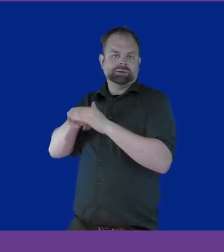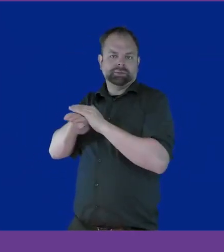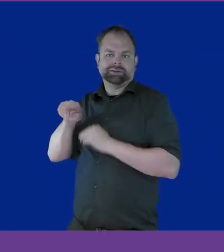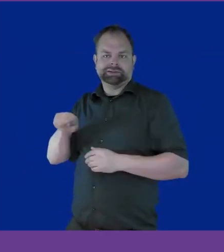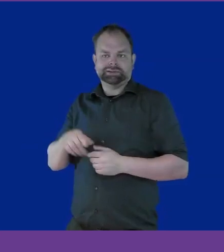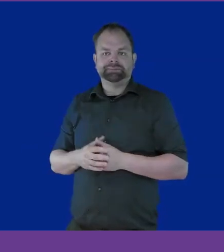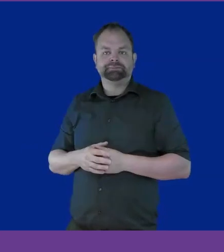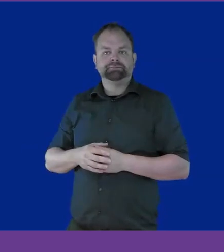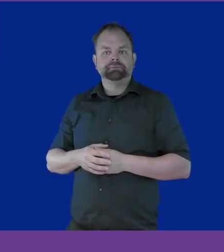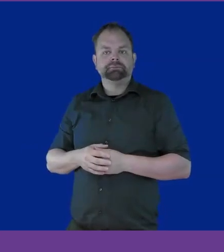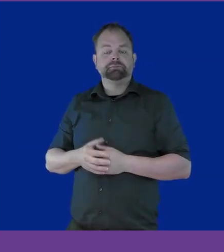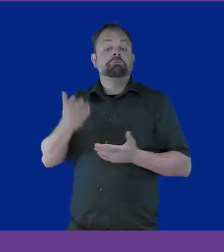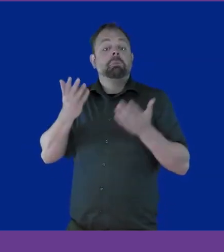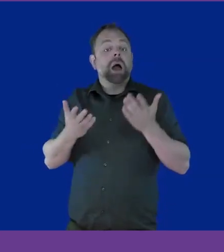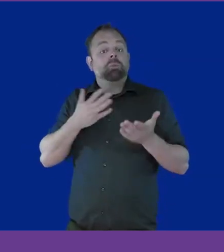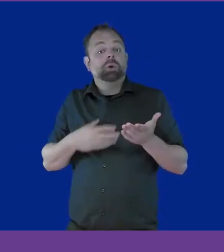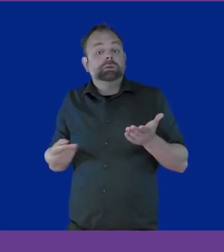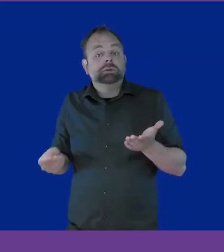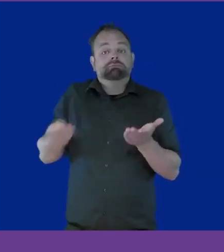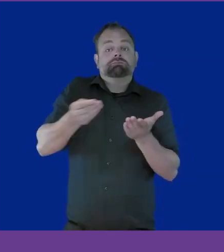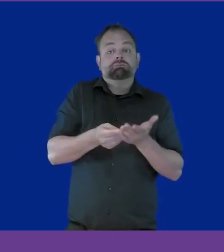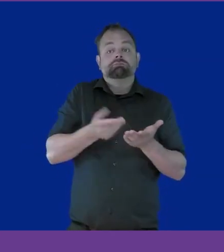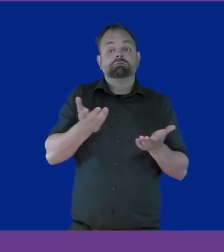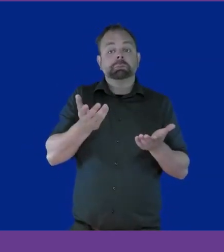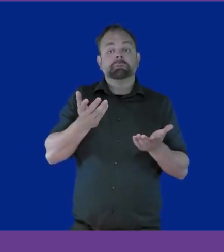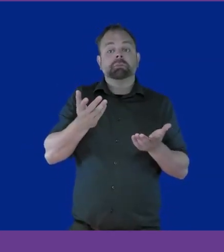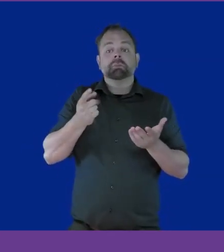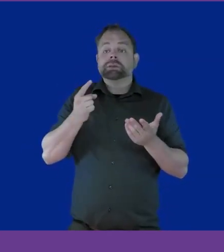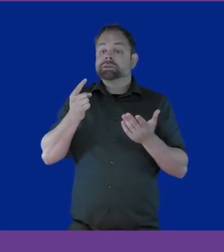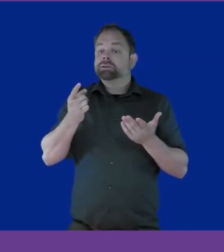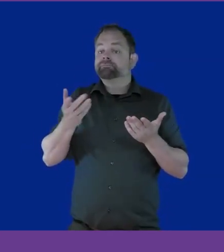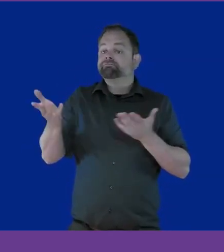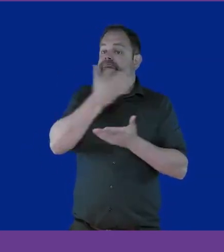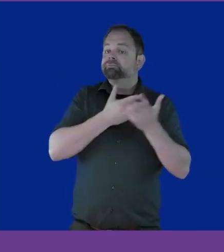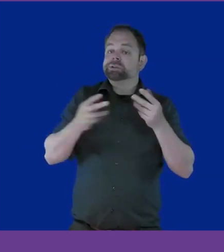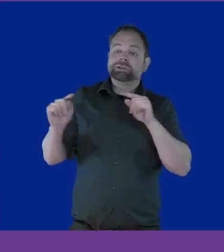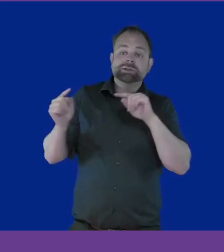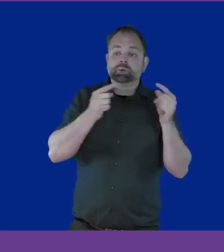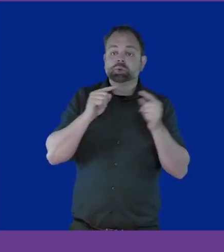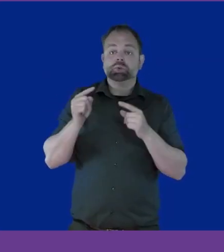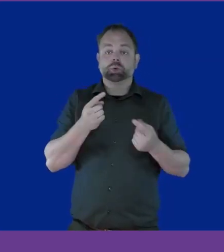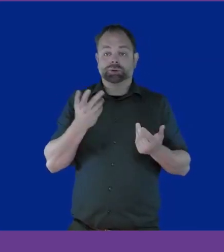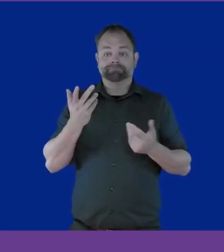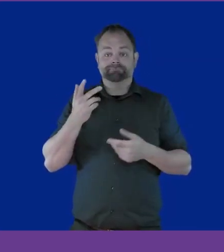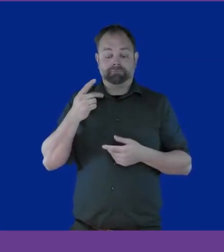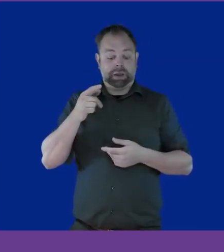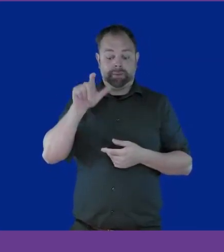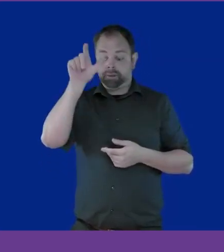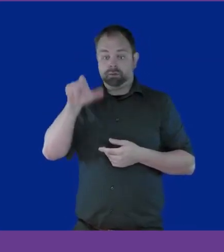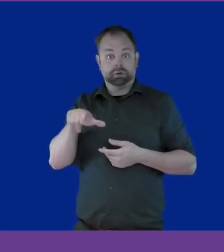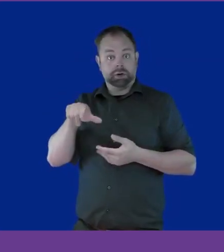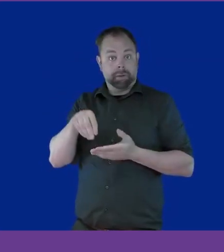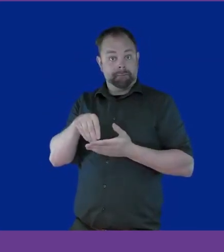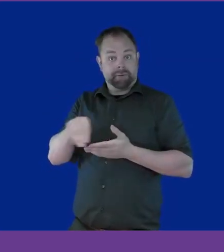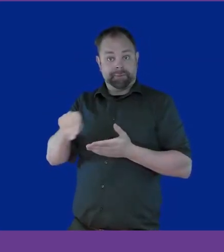is displayed to the users when making payments, one clarification that is made under the PSR proposal,